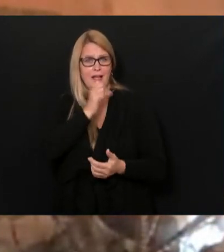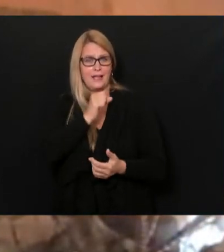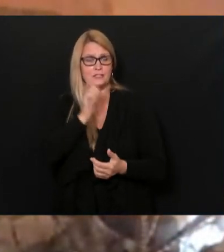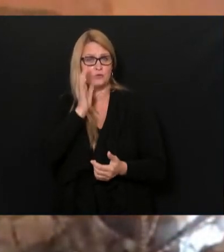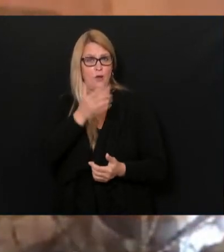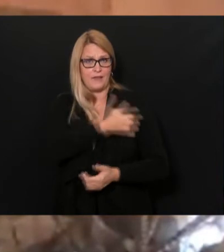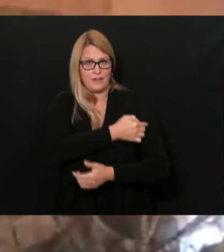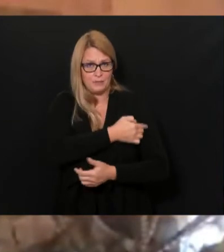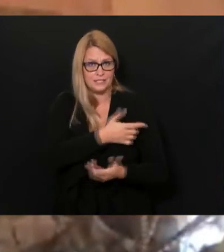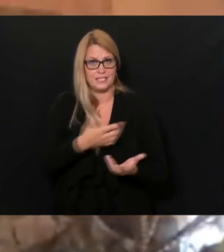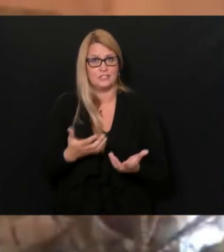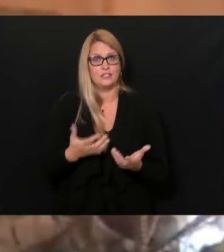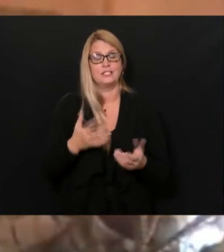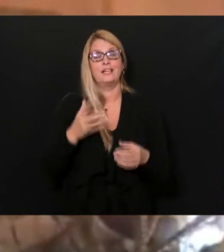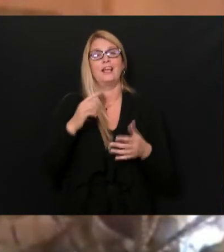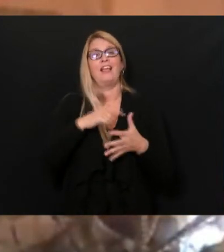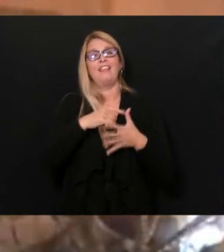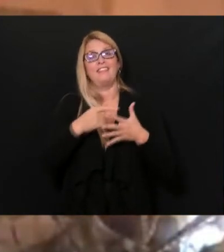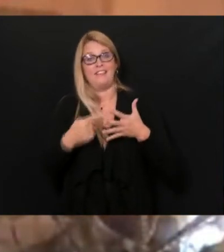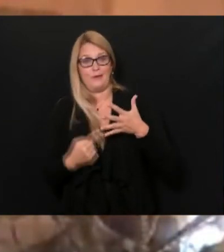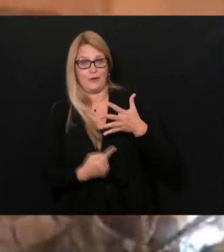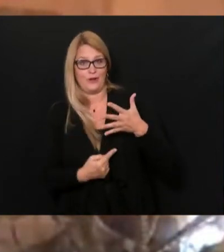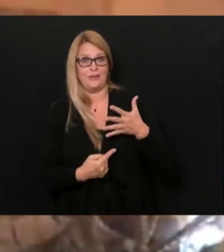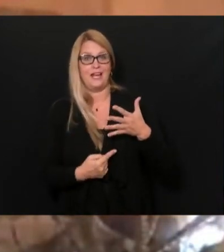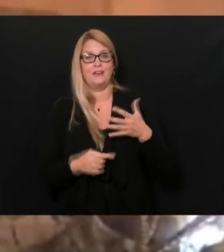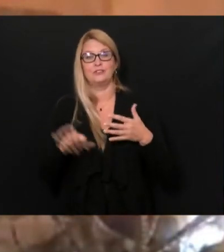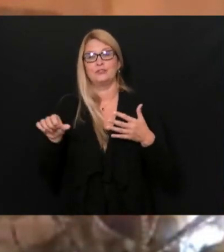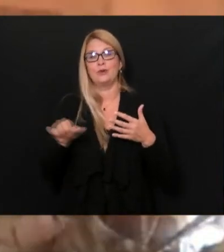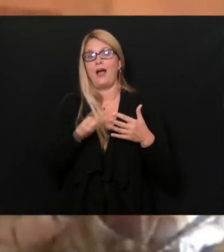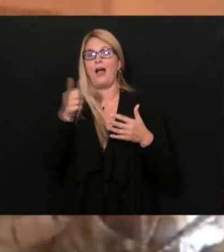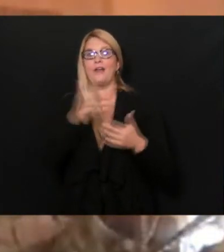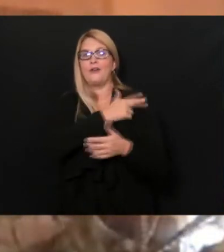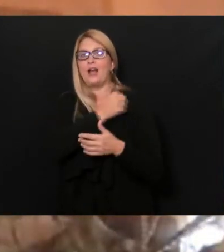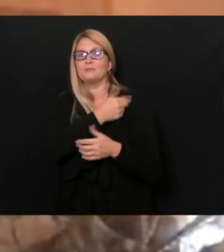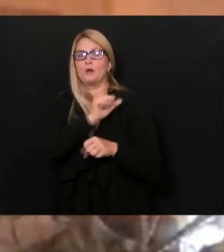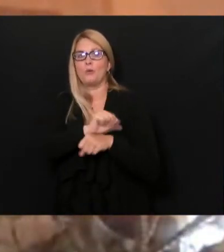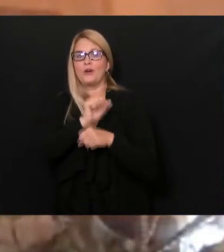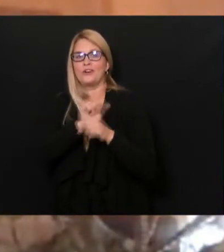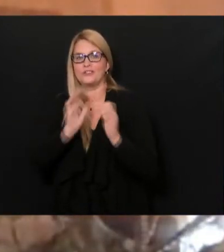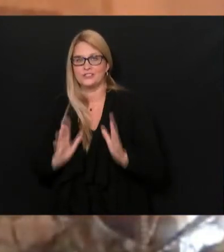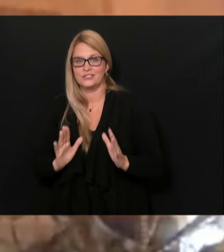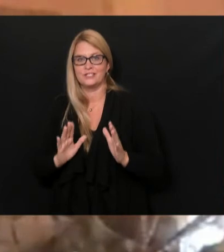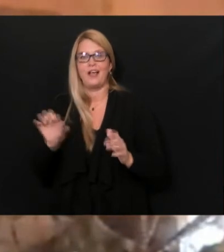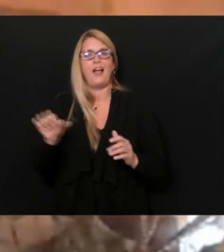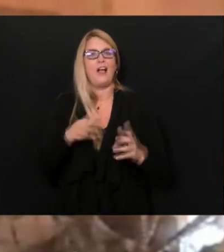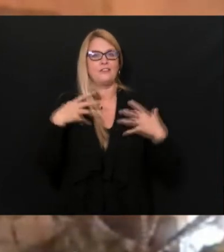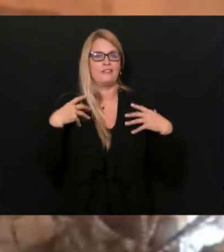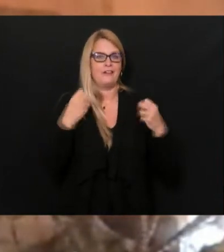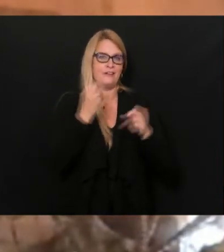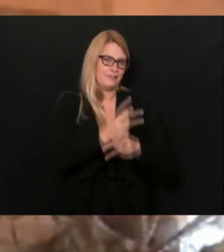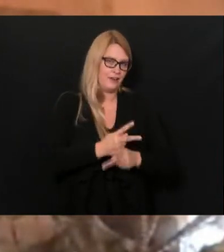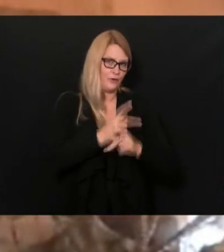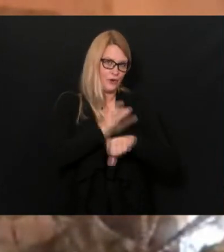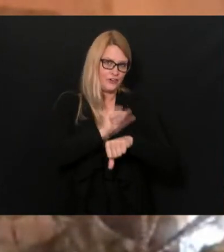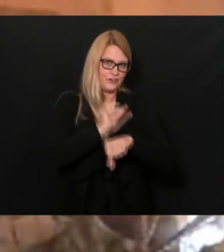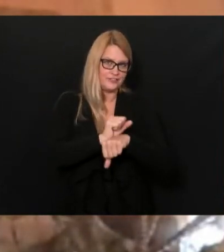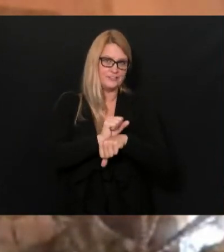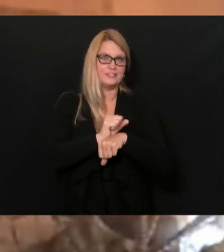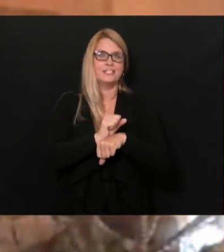in those groups. And then when we get down to other hospital workers, other healthcare workers, and then